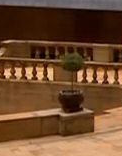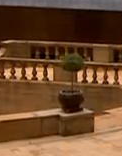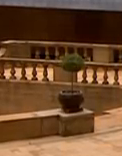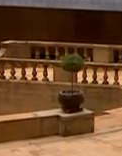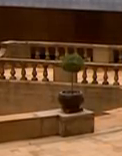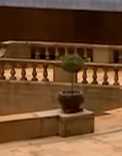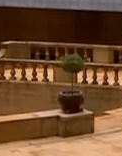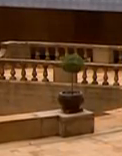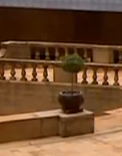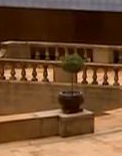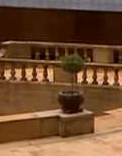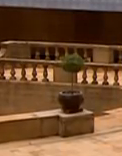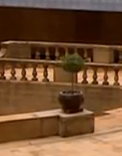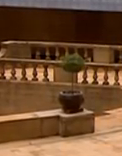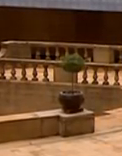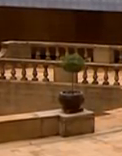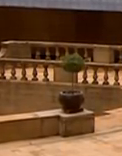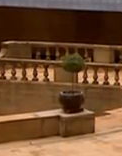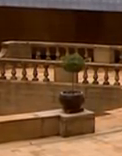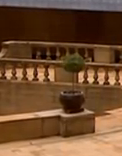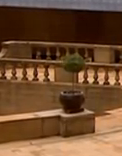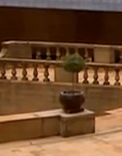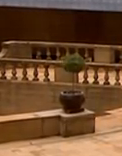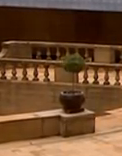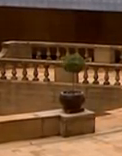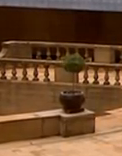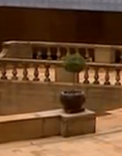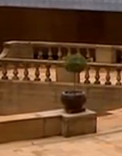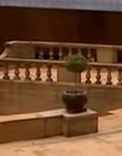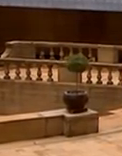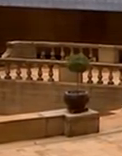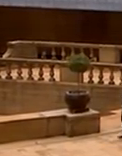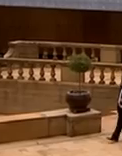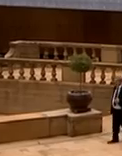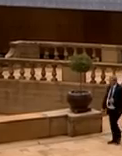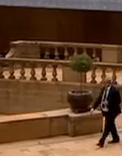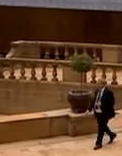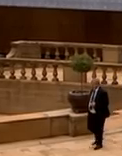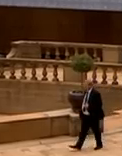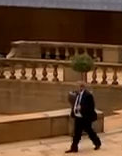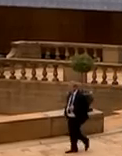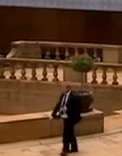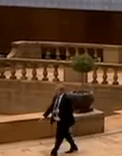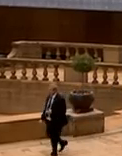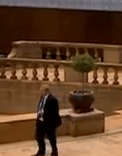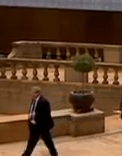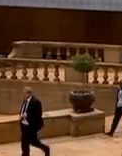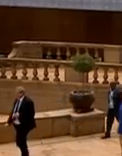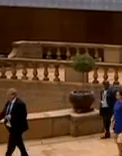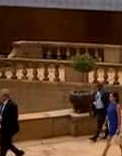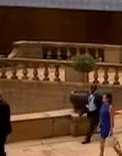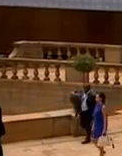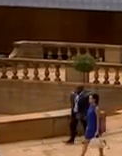Luxembourg, His Royal Highness Henry of Luxembourg, the Grand Duke, is here in attendance. Malawi, Her